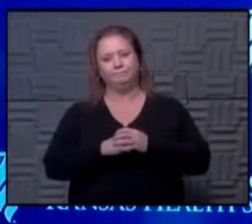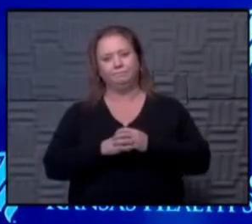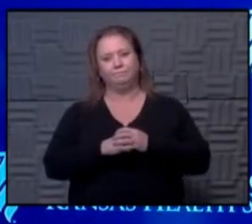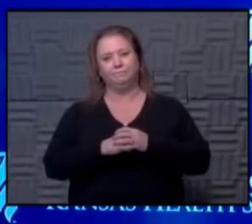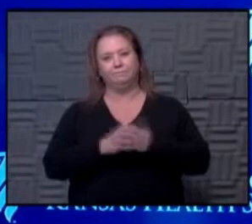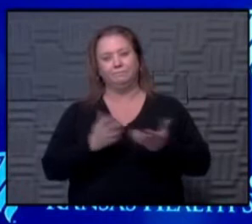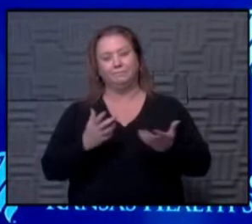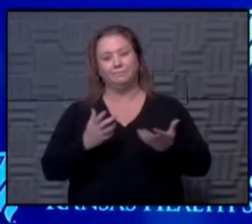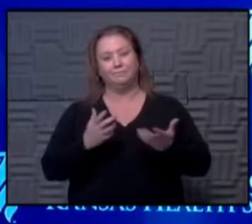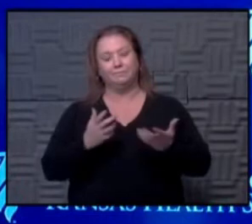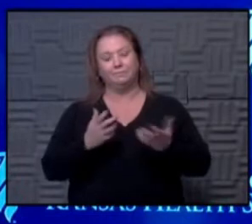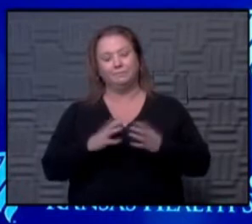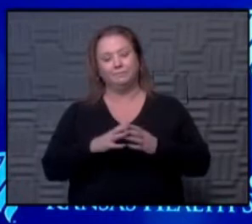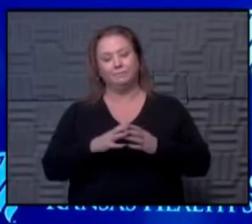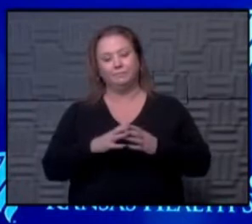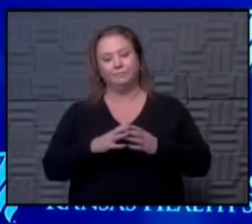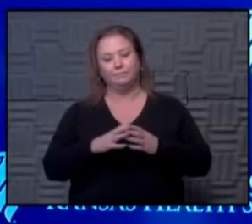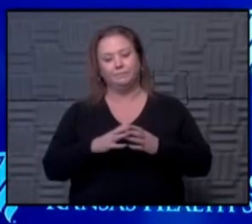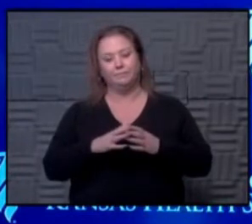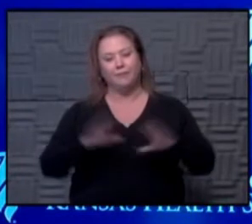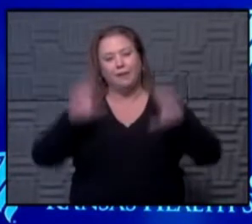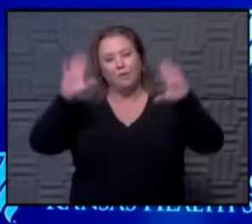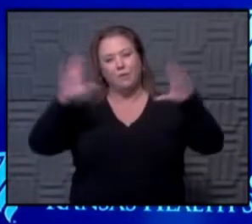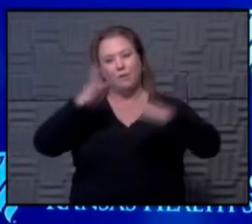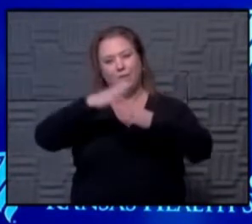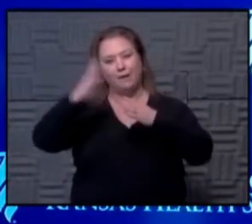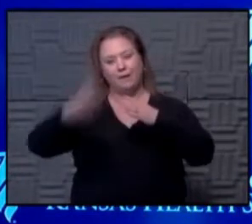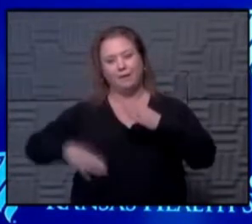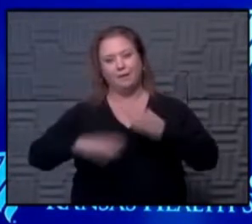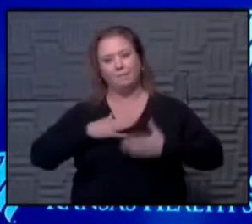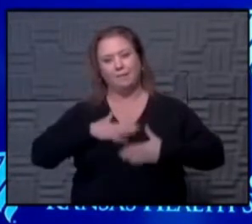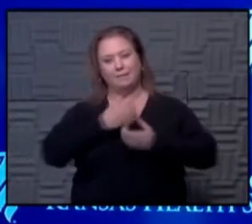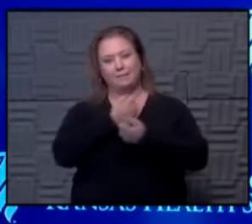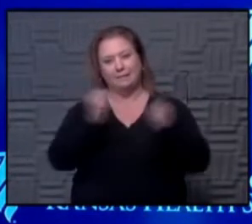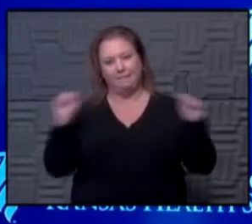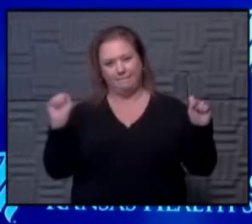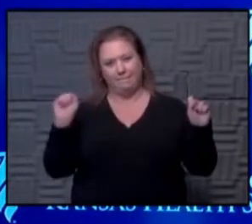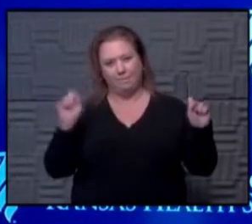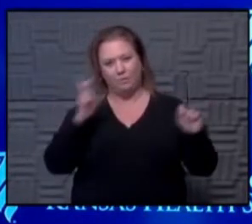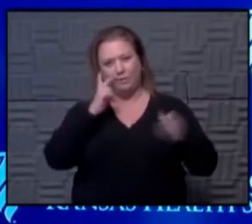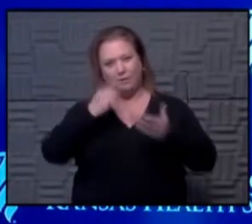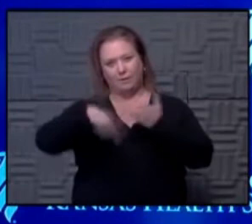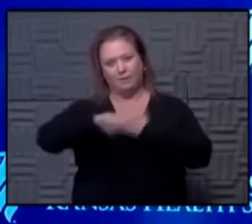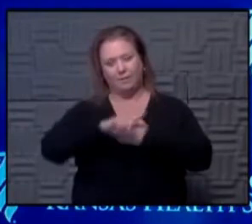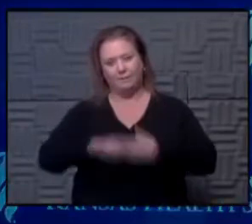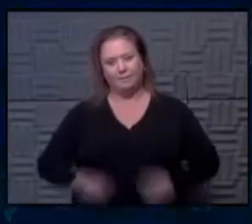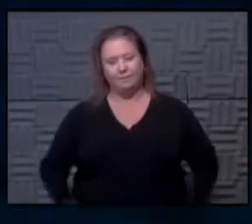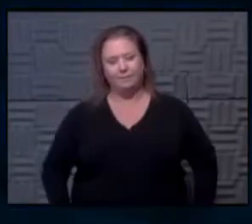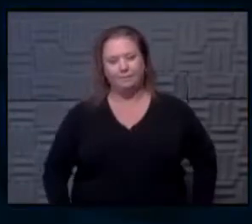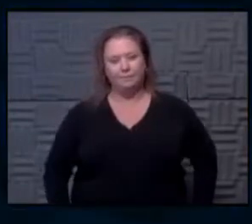with that, have a great weekend. Please be safe. We'll see you next week.